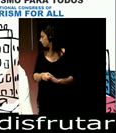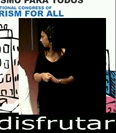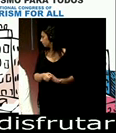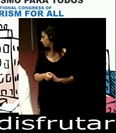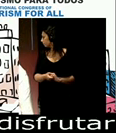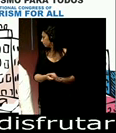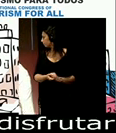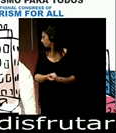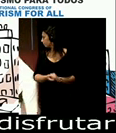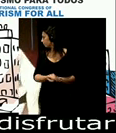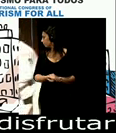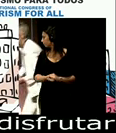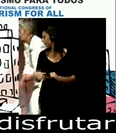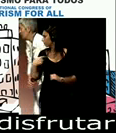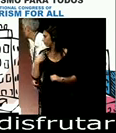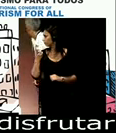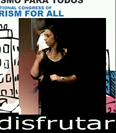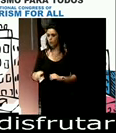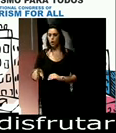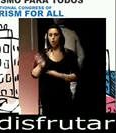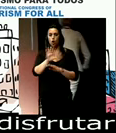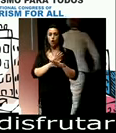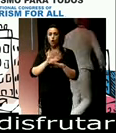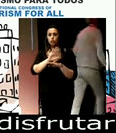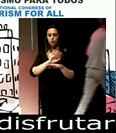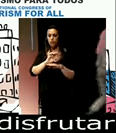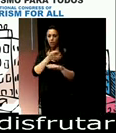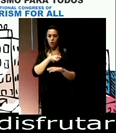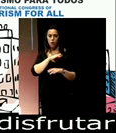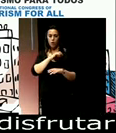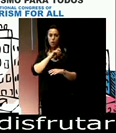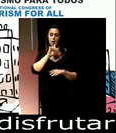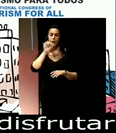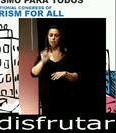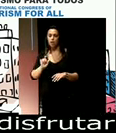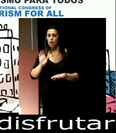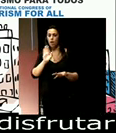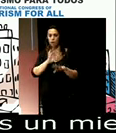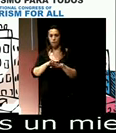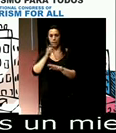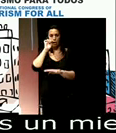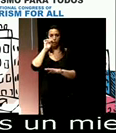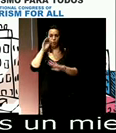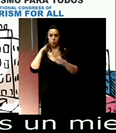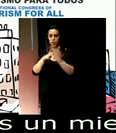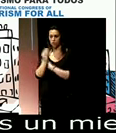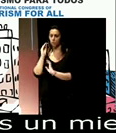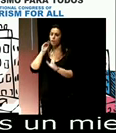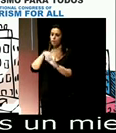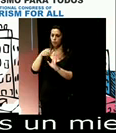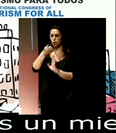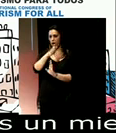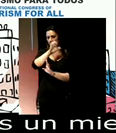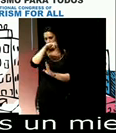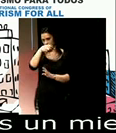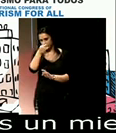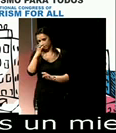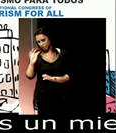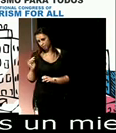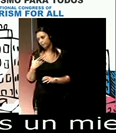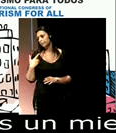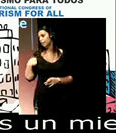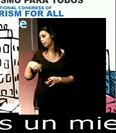national advisor for accessible tourism in Italy for this association. As I said, our mission is